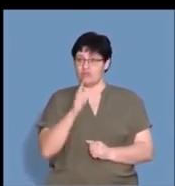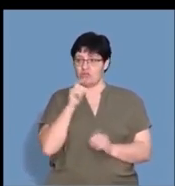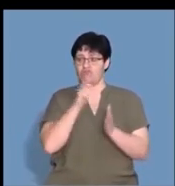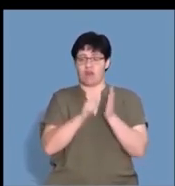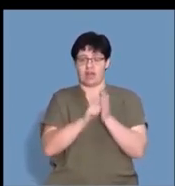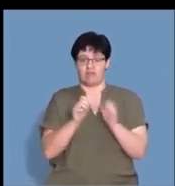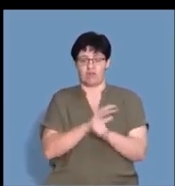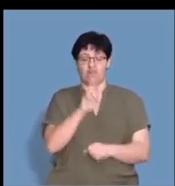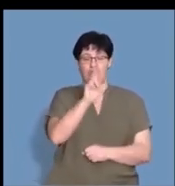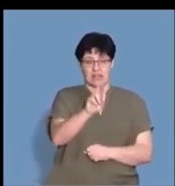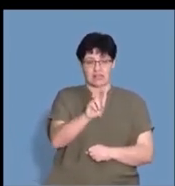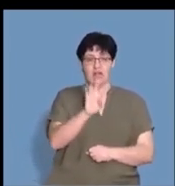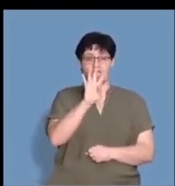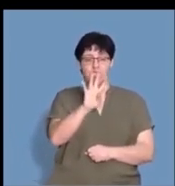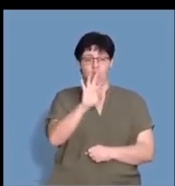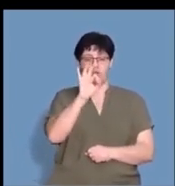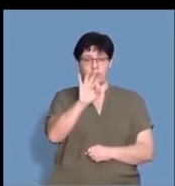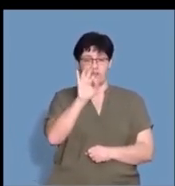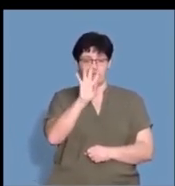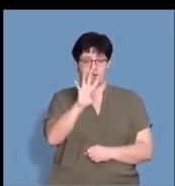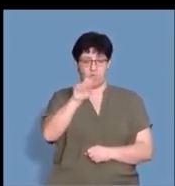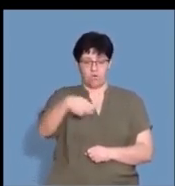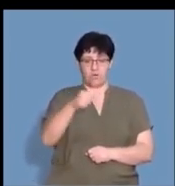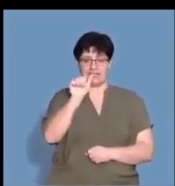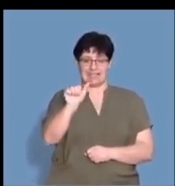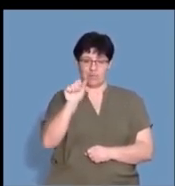those out. My rand is